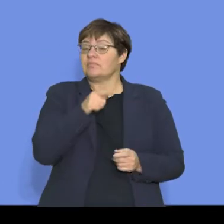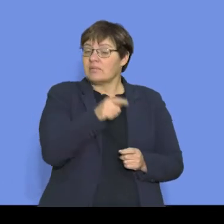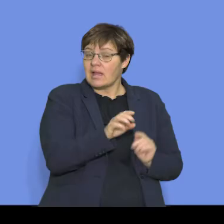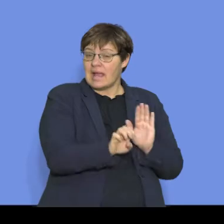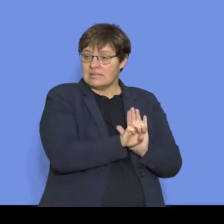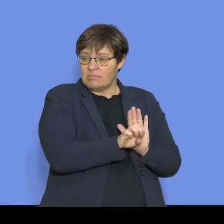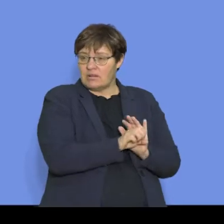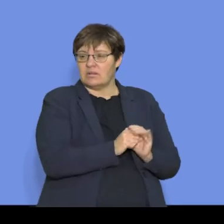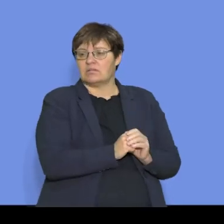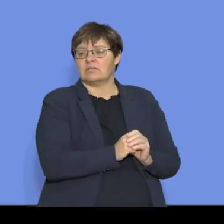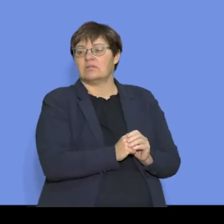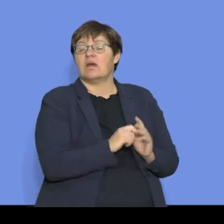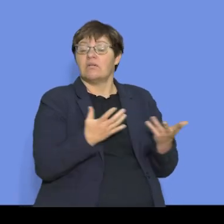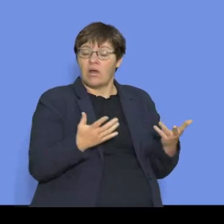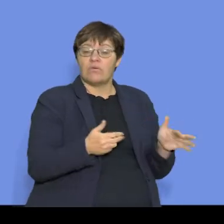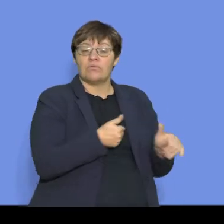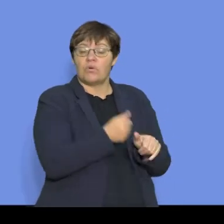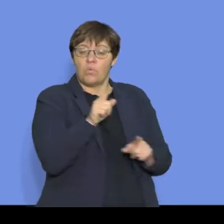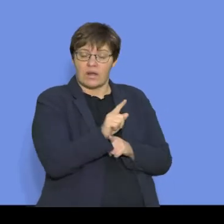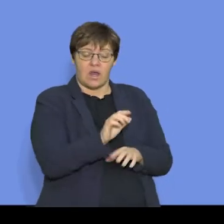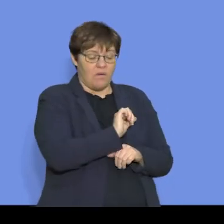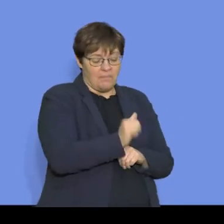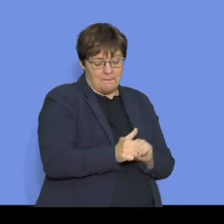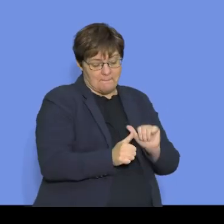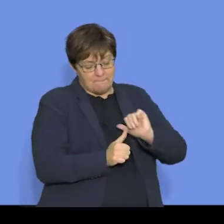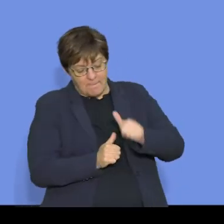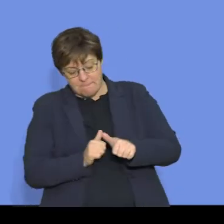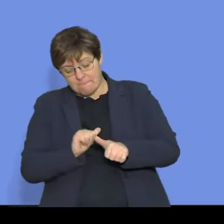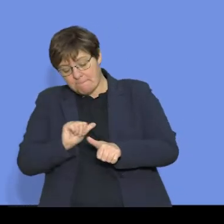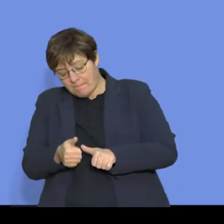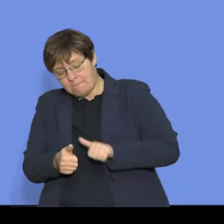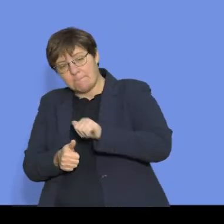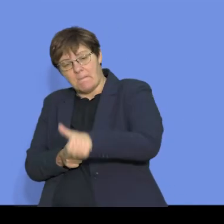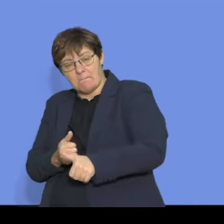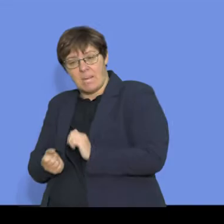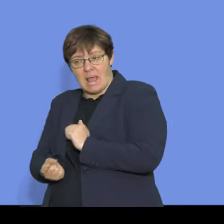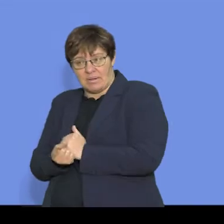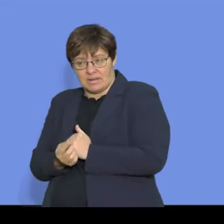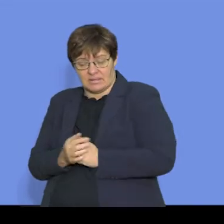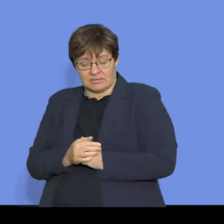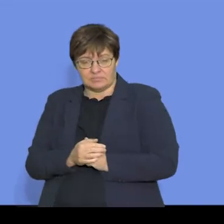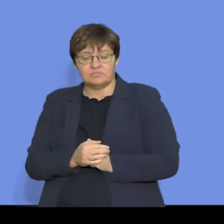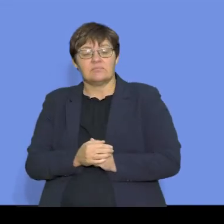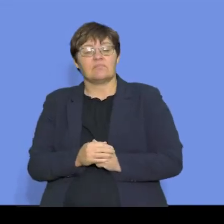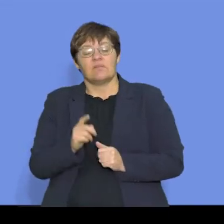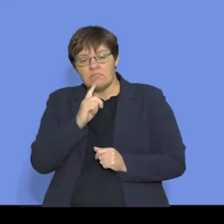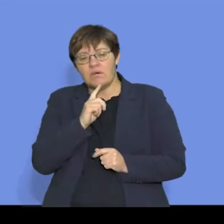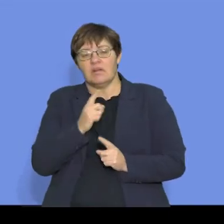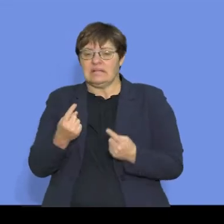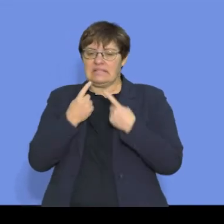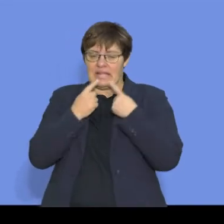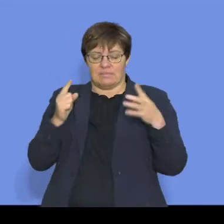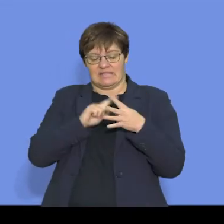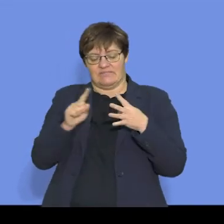this particular example, you're asked to do it as a flow diagram. And a flow diagram is a series